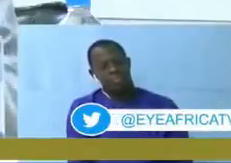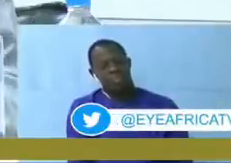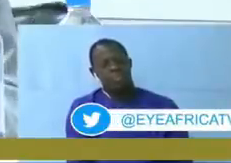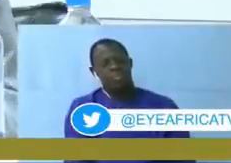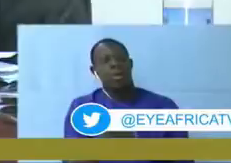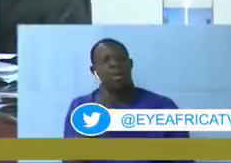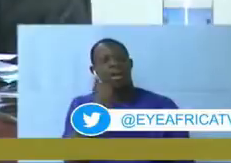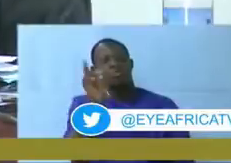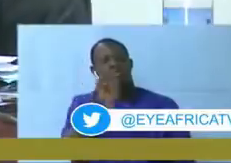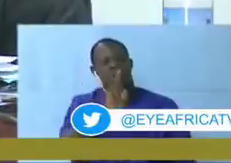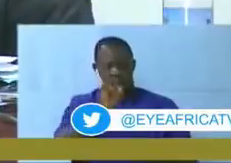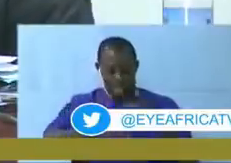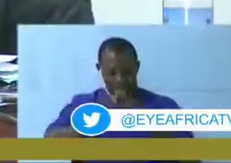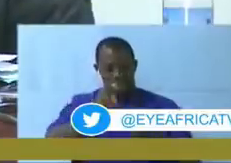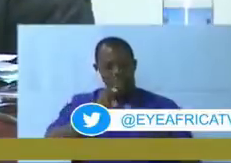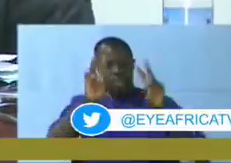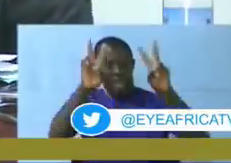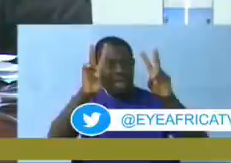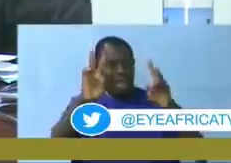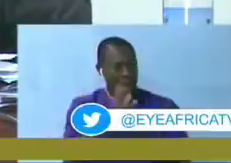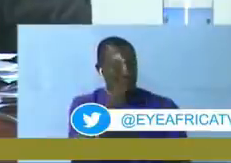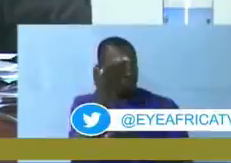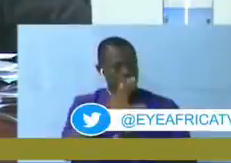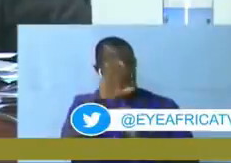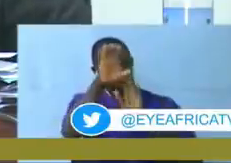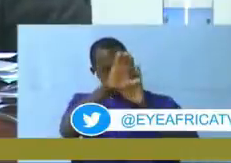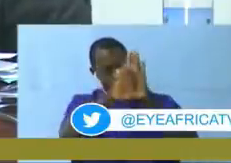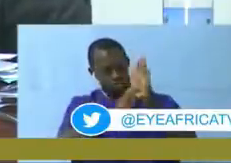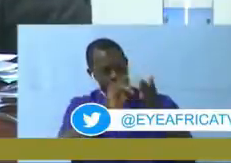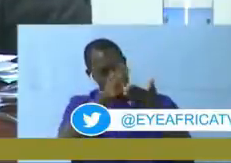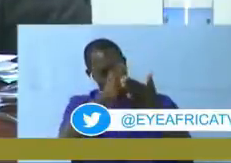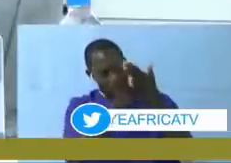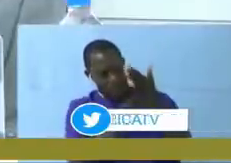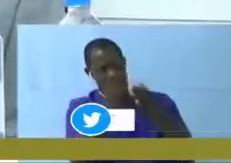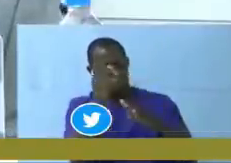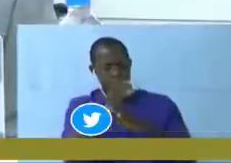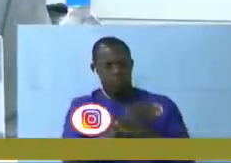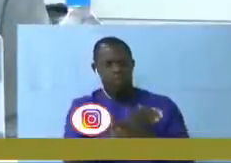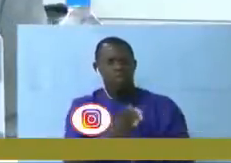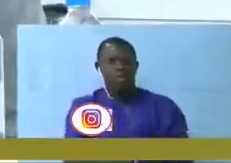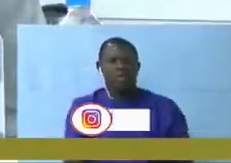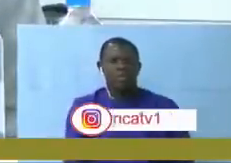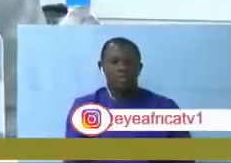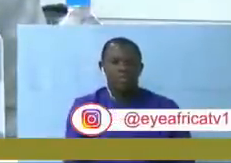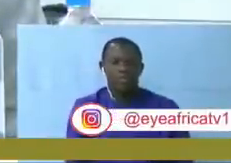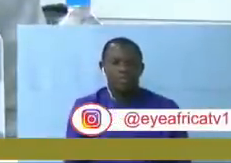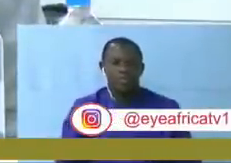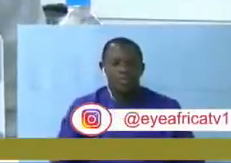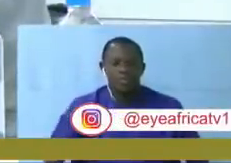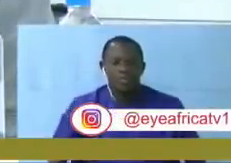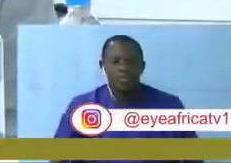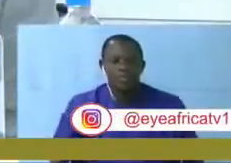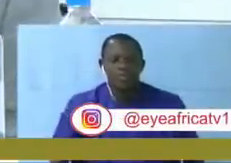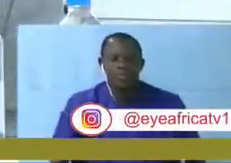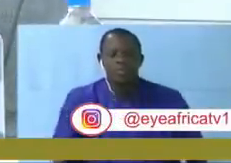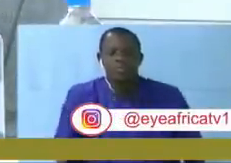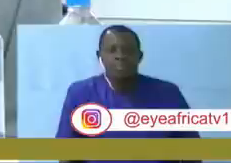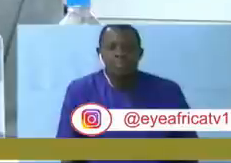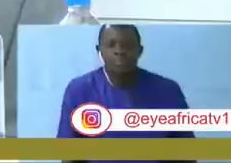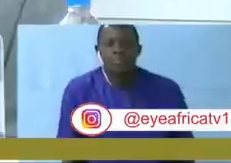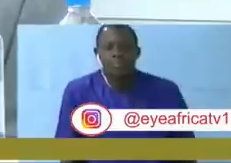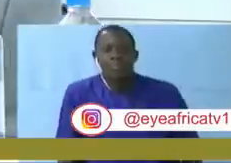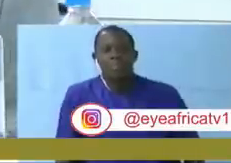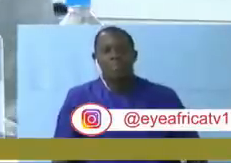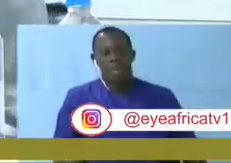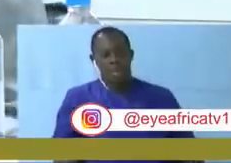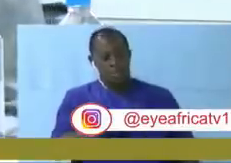he remove? Lana lan la génné wat? This is, I mean, I'm sure a lot of people would be